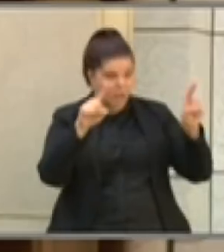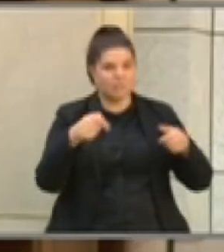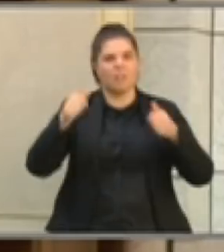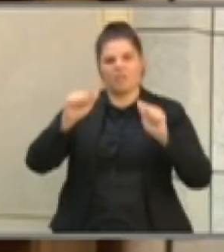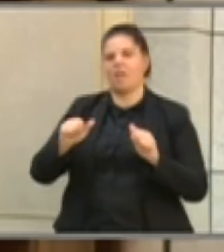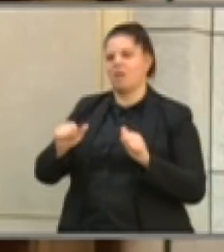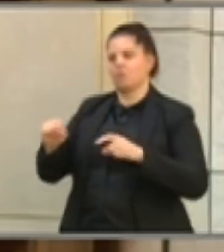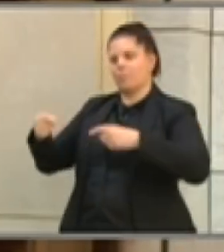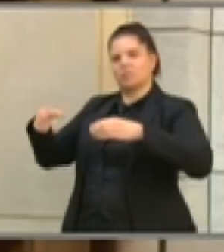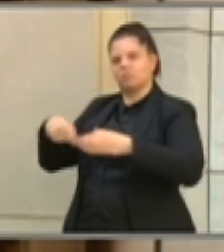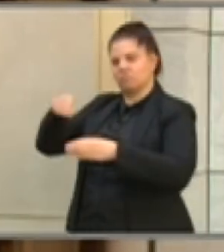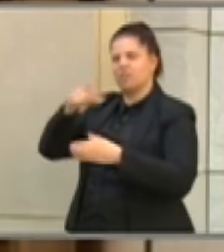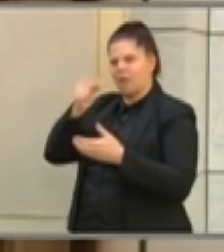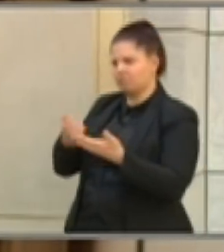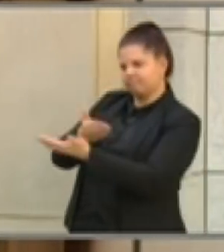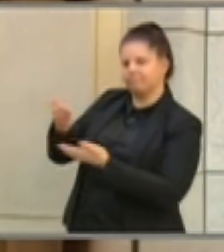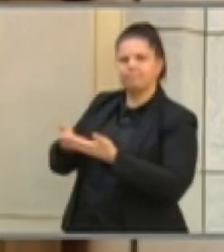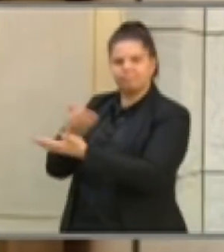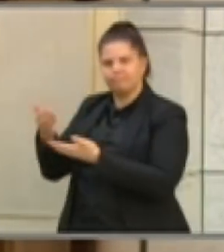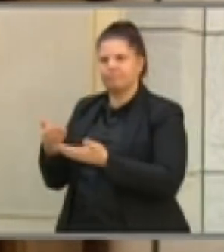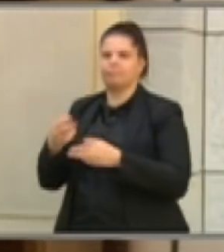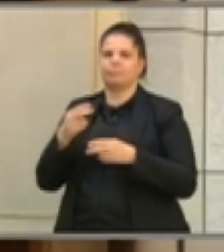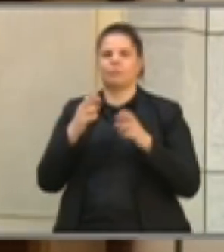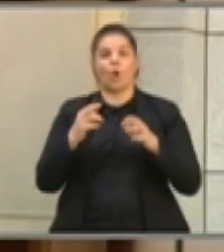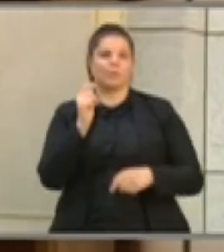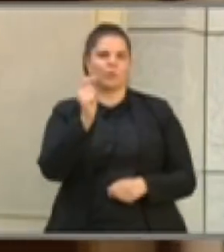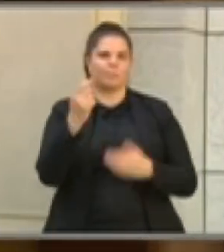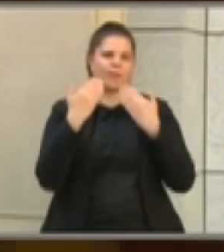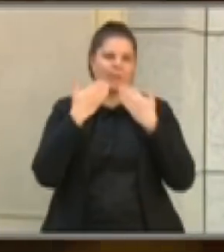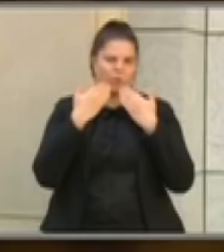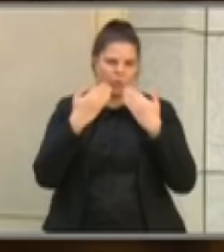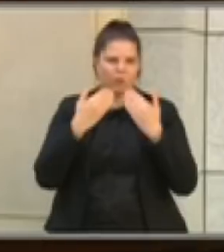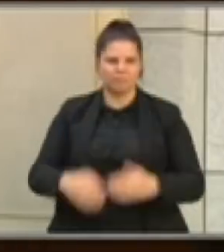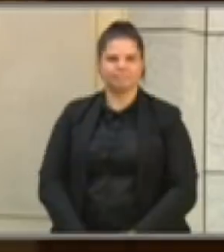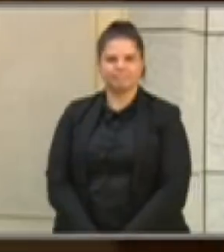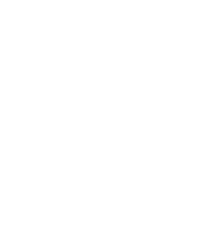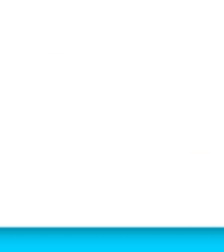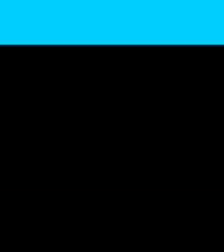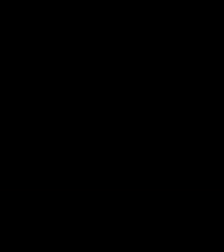into those discussions and move through that as quickly as possible. Thank you all very much.